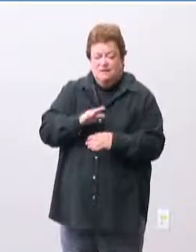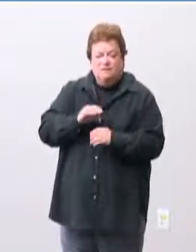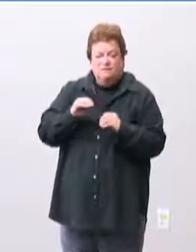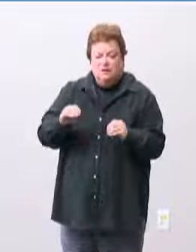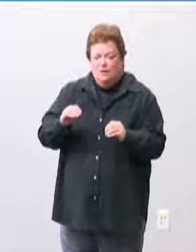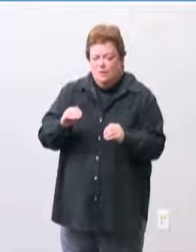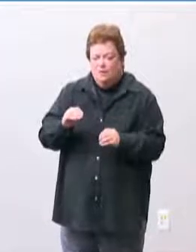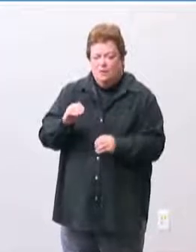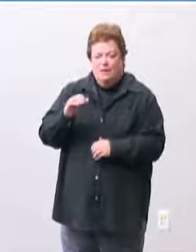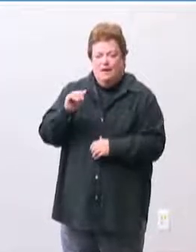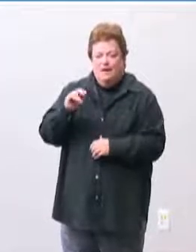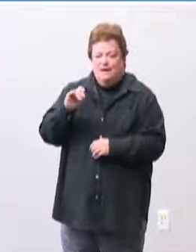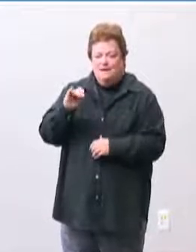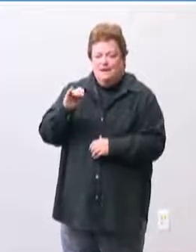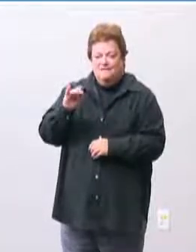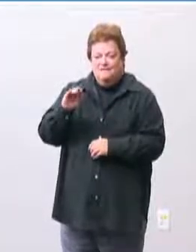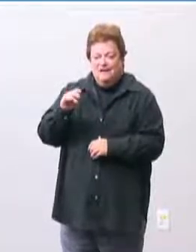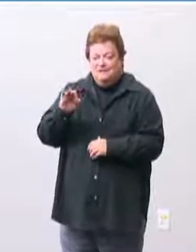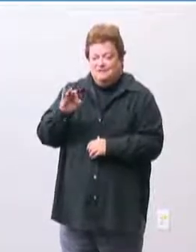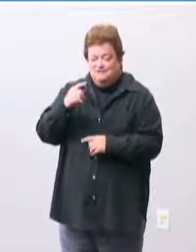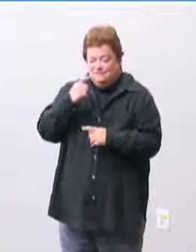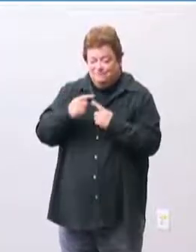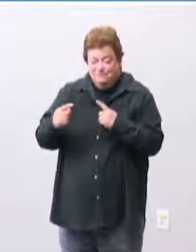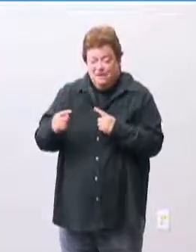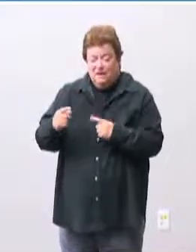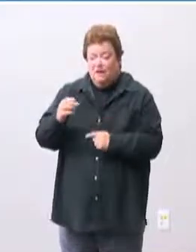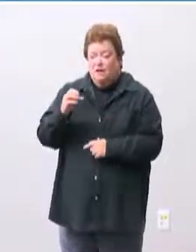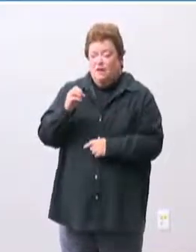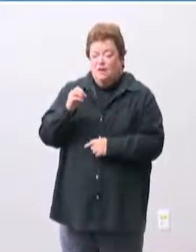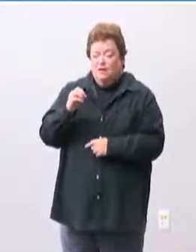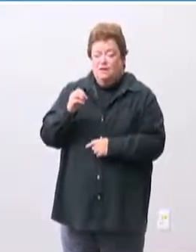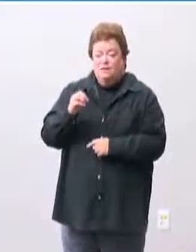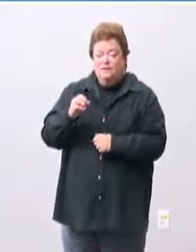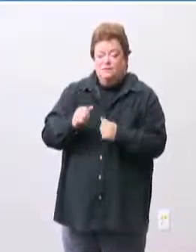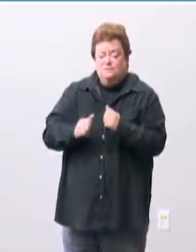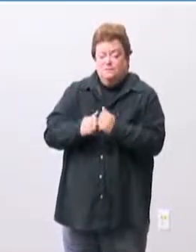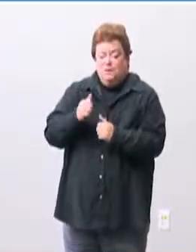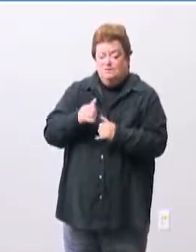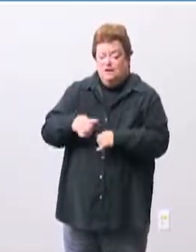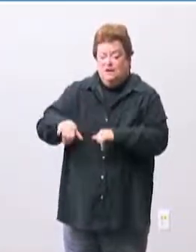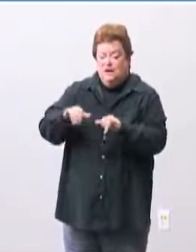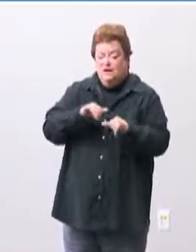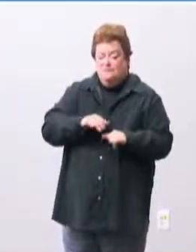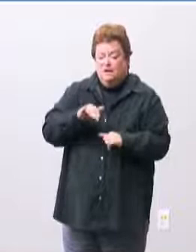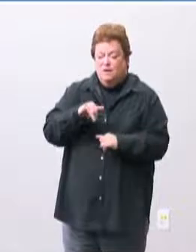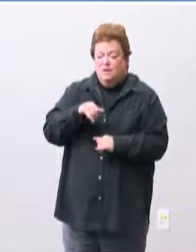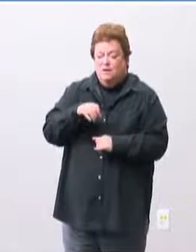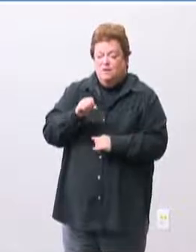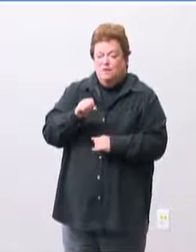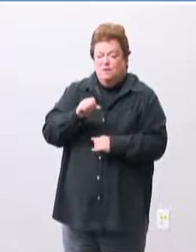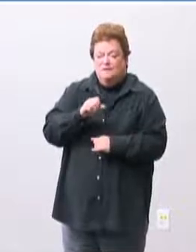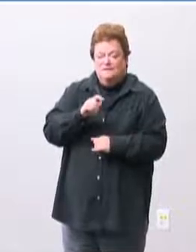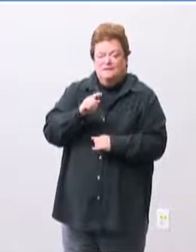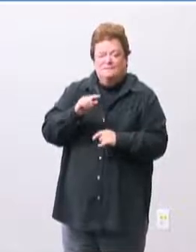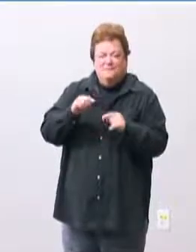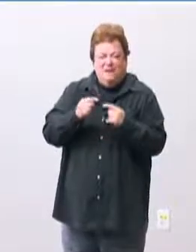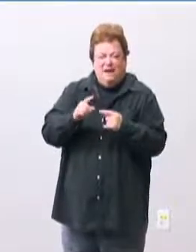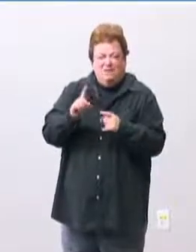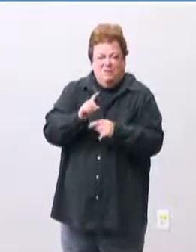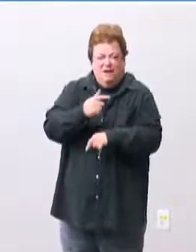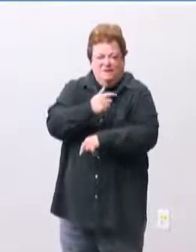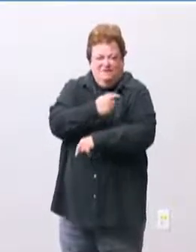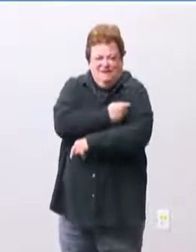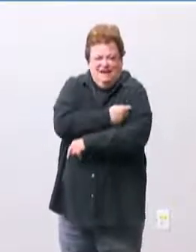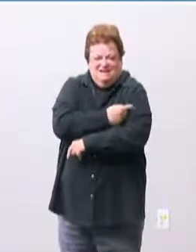of anaphylaxis, and in fact, the most common side effect was really pain, tenderness, and redness at the site of injection.